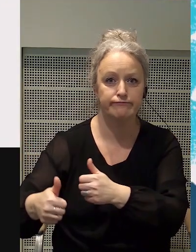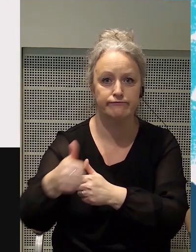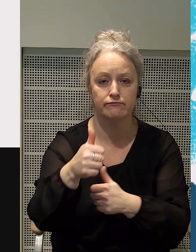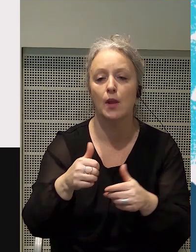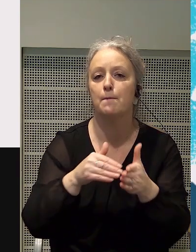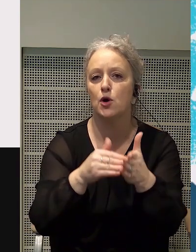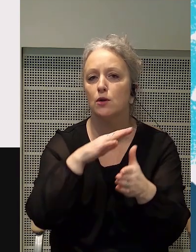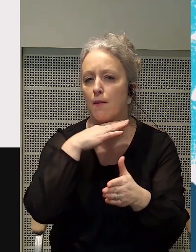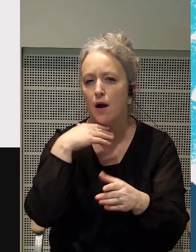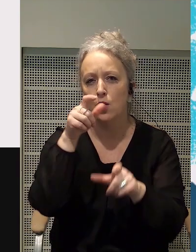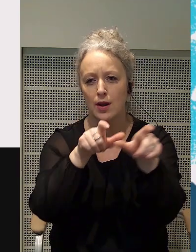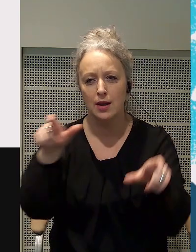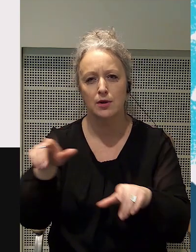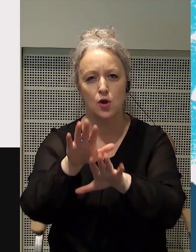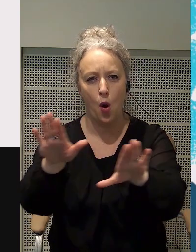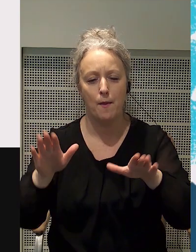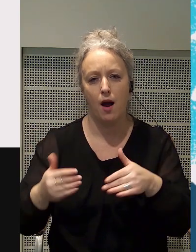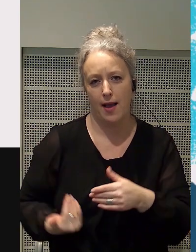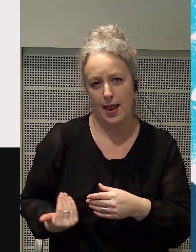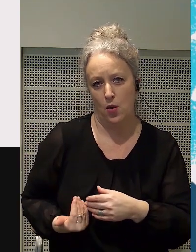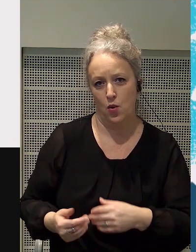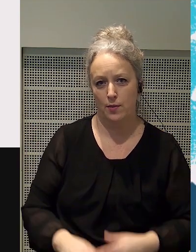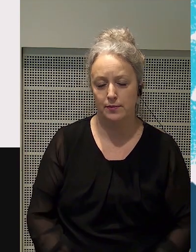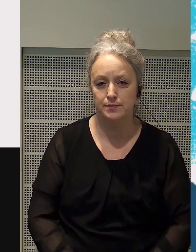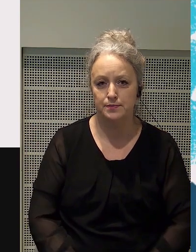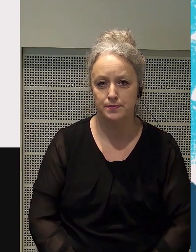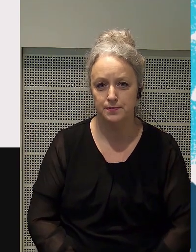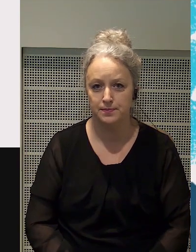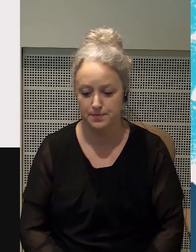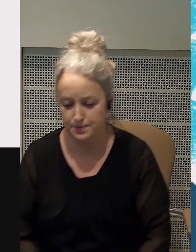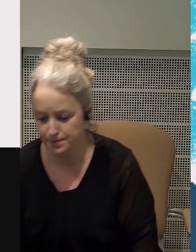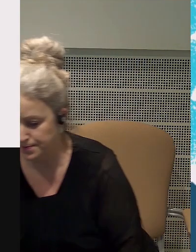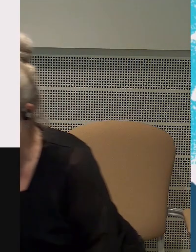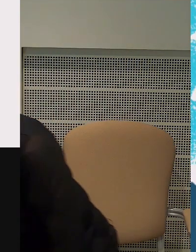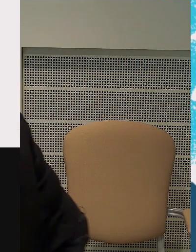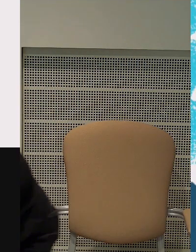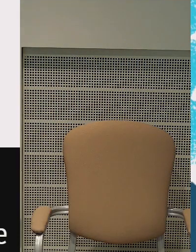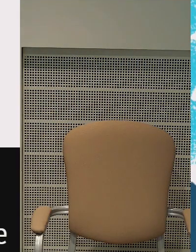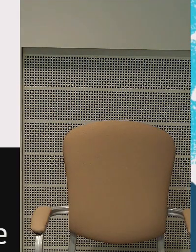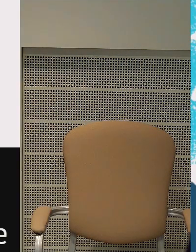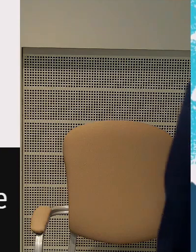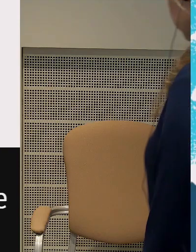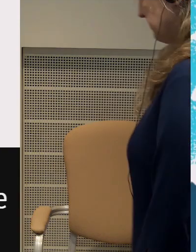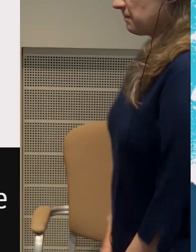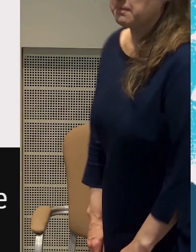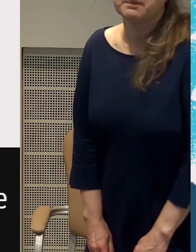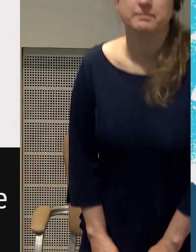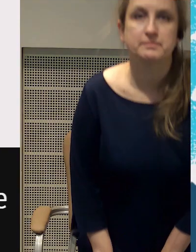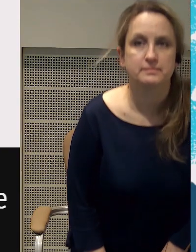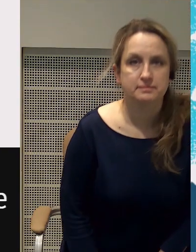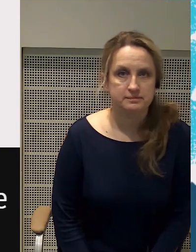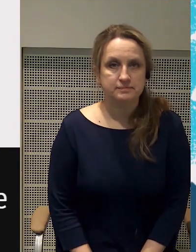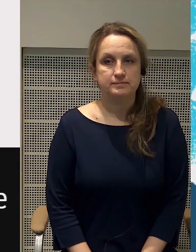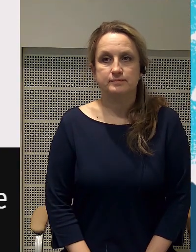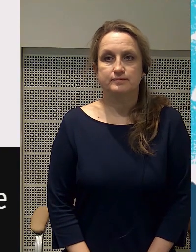Sorry, I just wanted also to share that along these years, as patient advocate,